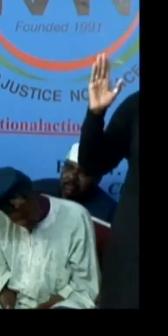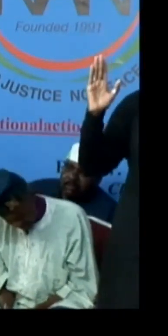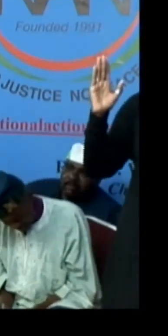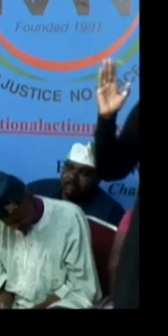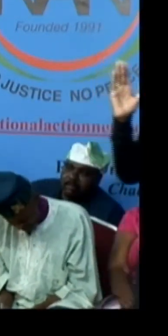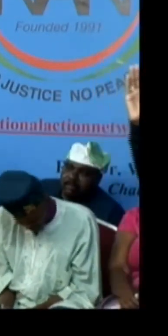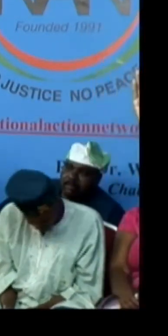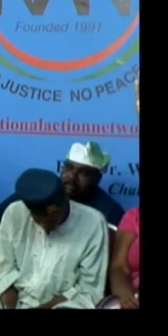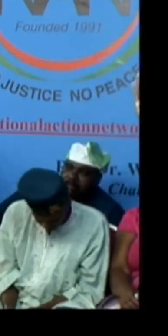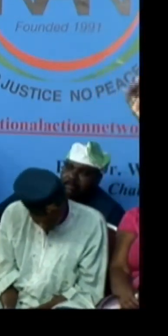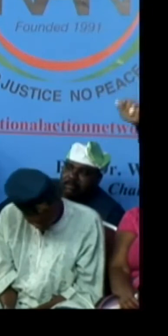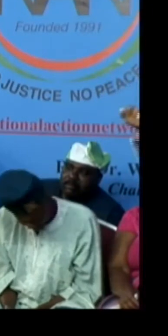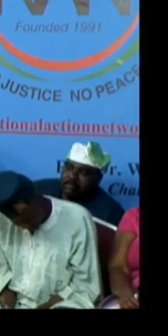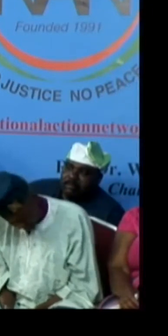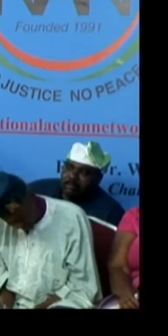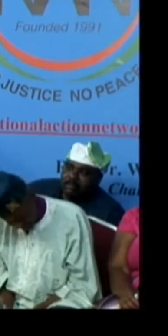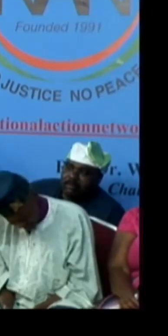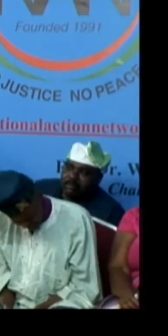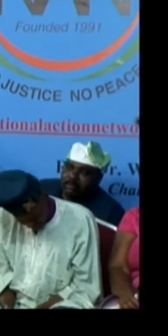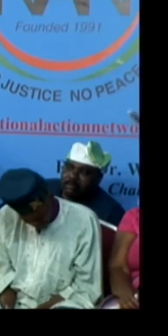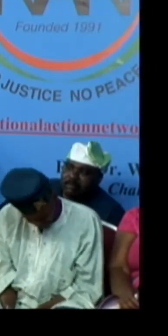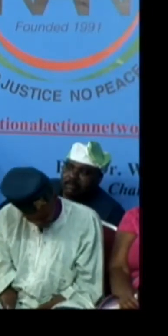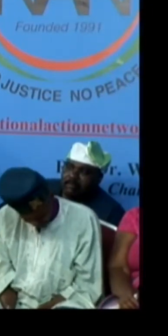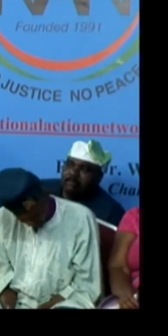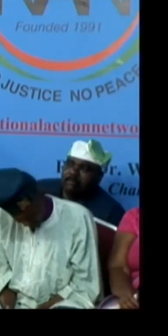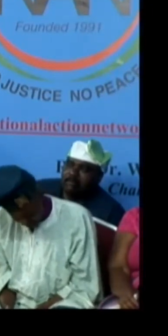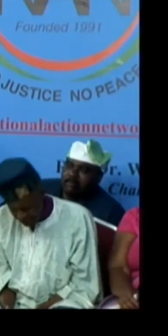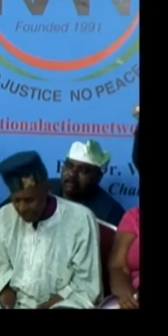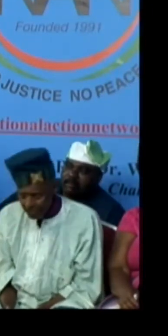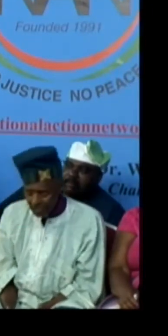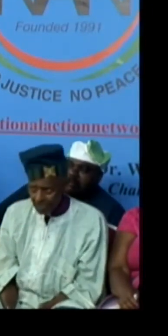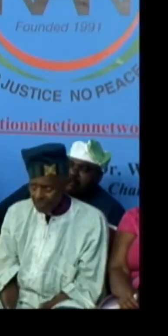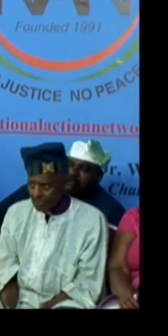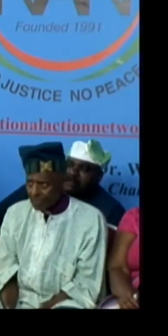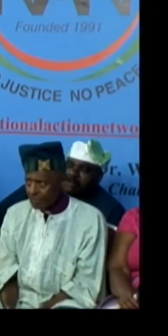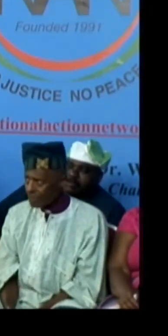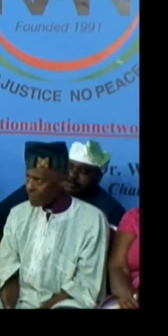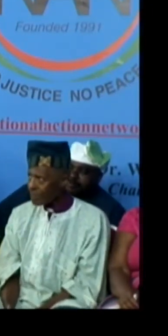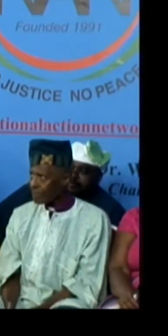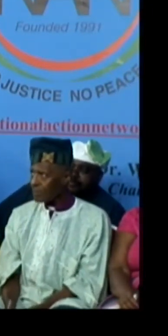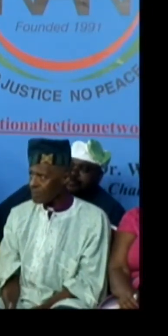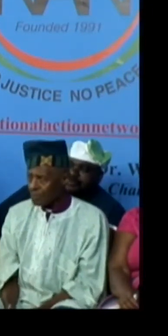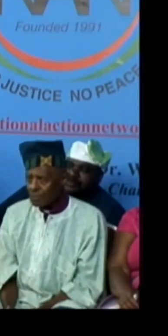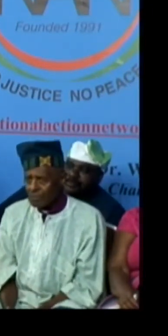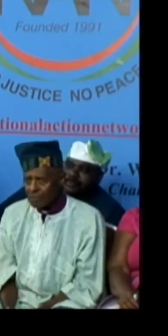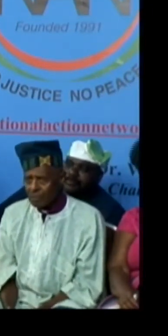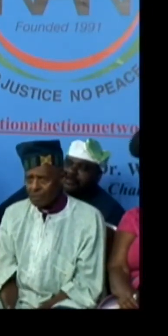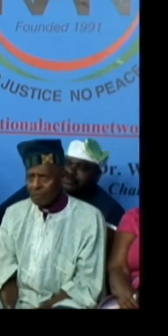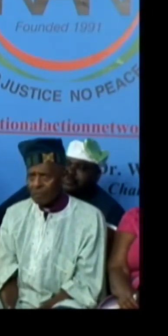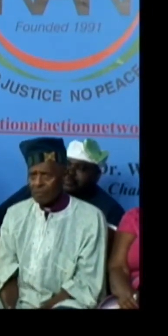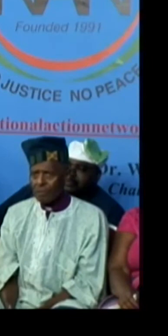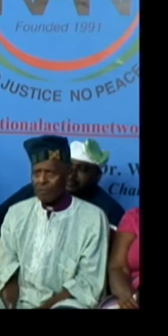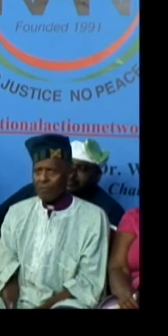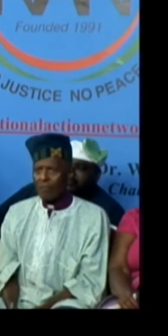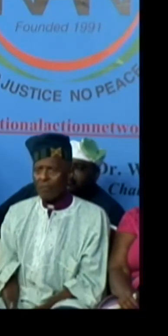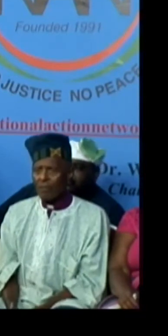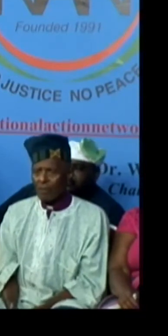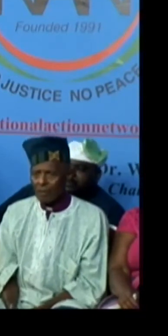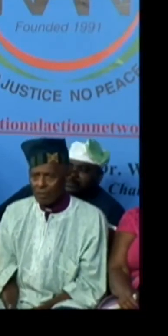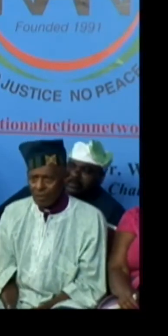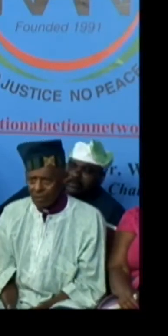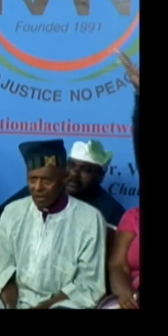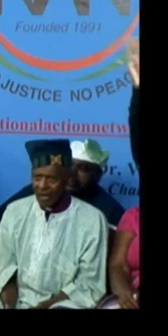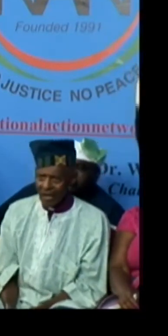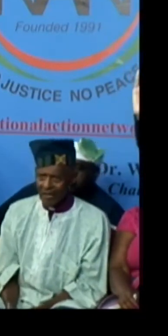Me back, and you're only a co-star in a production that God has already written